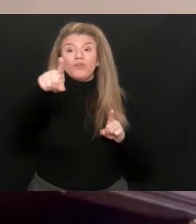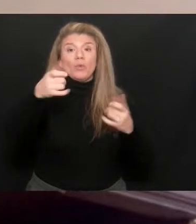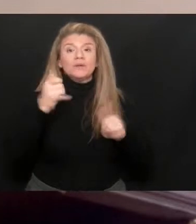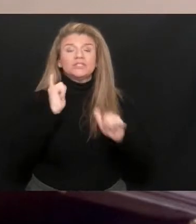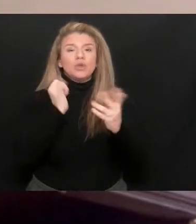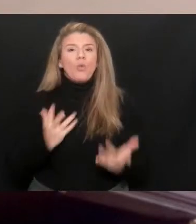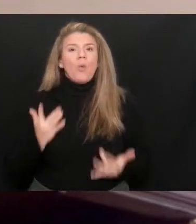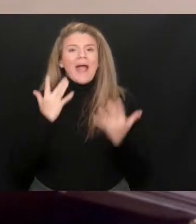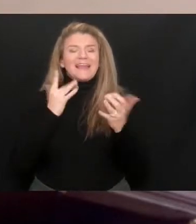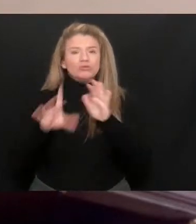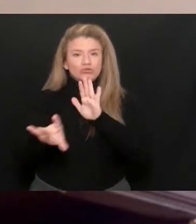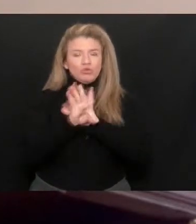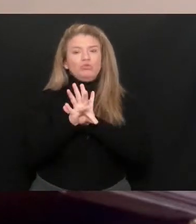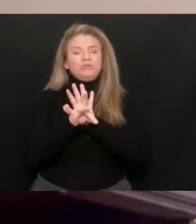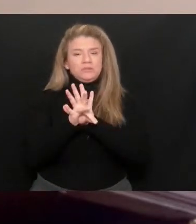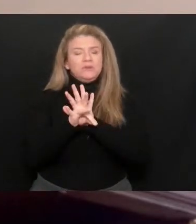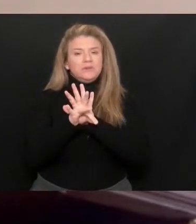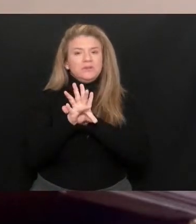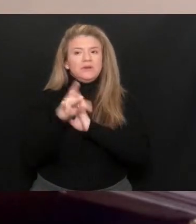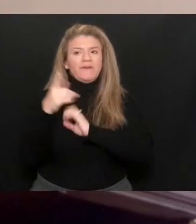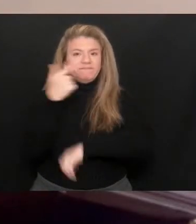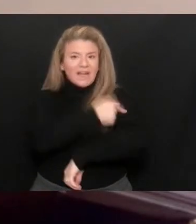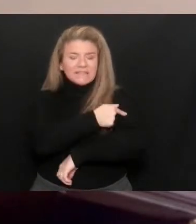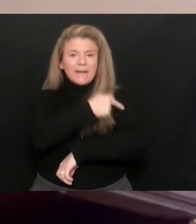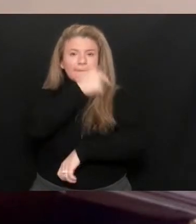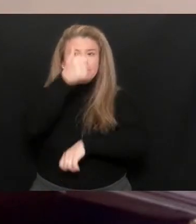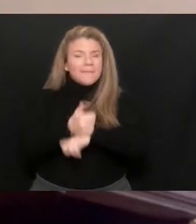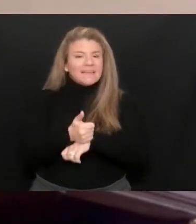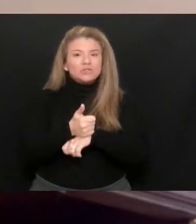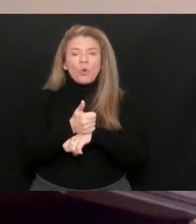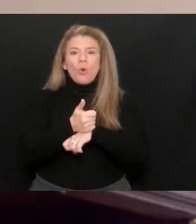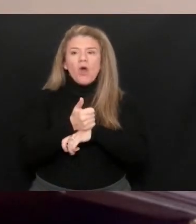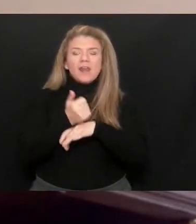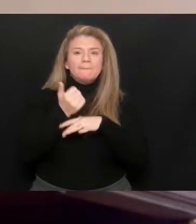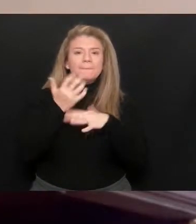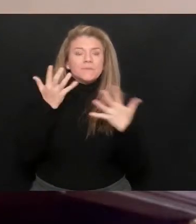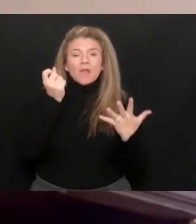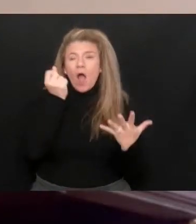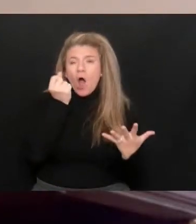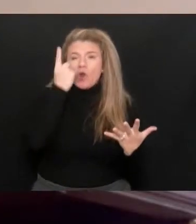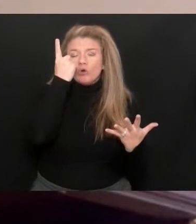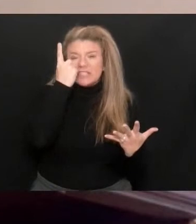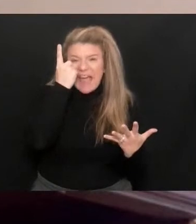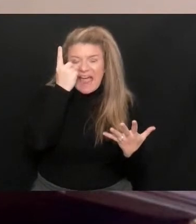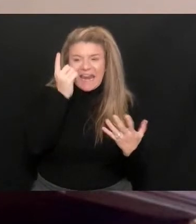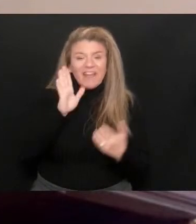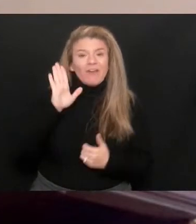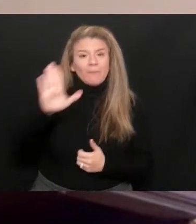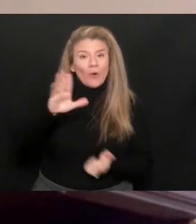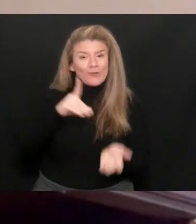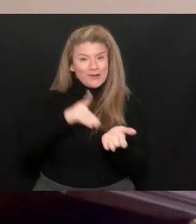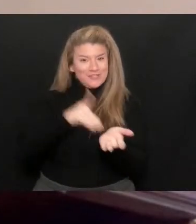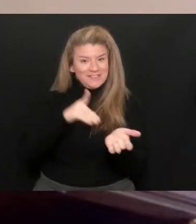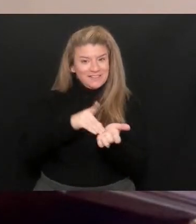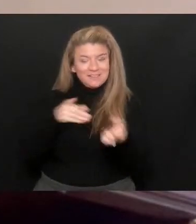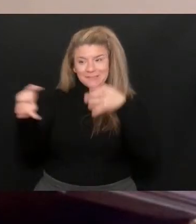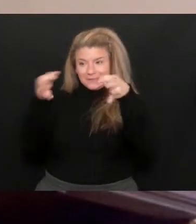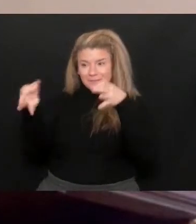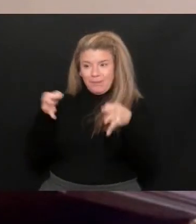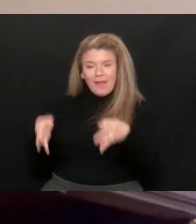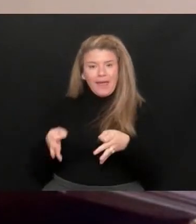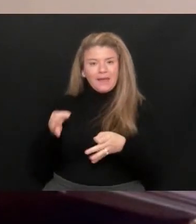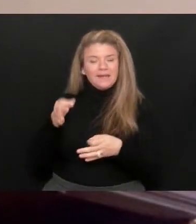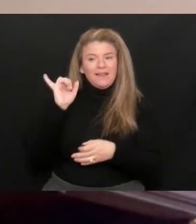a choice on vaccine based on understanding from their primary care provider the